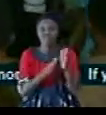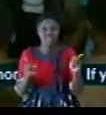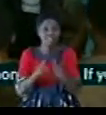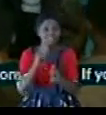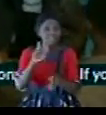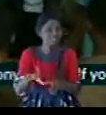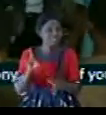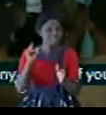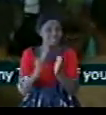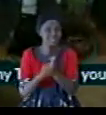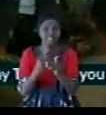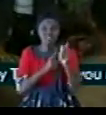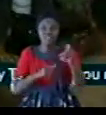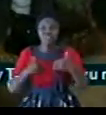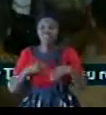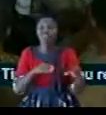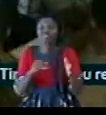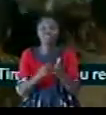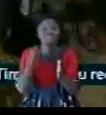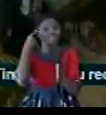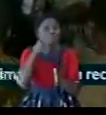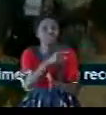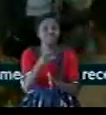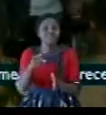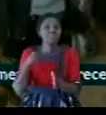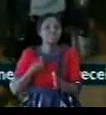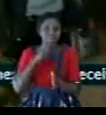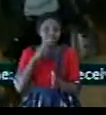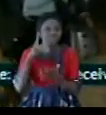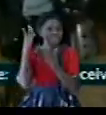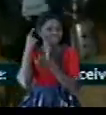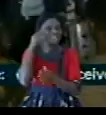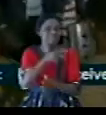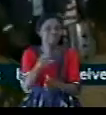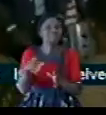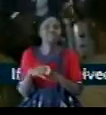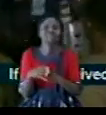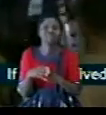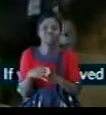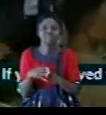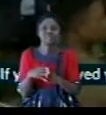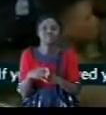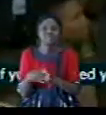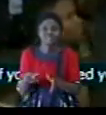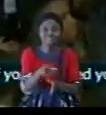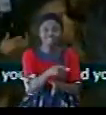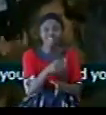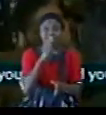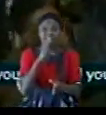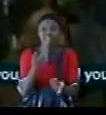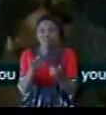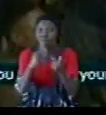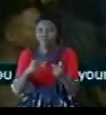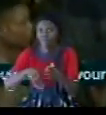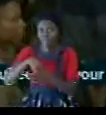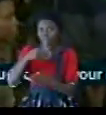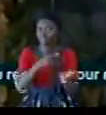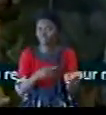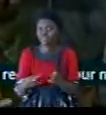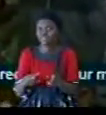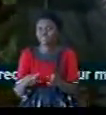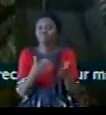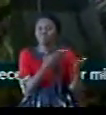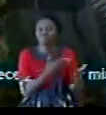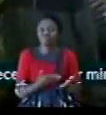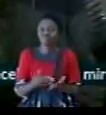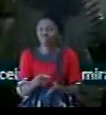it for you, we are waiting for you. They are coming out already. They are coming out. Bring them out. Bring